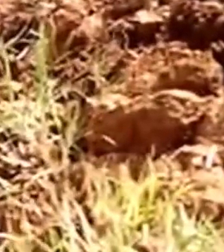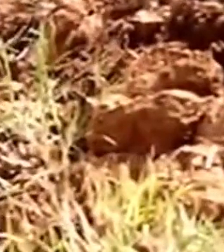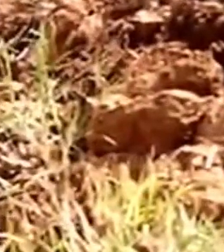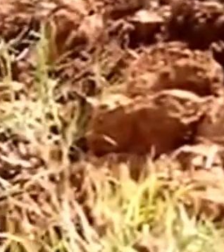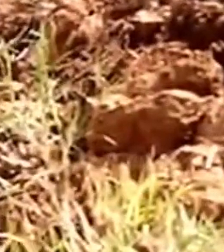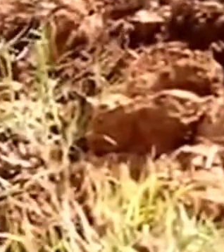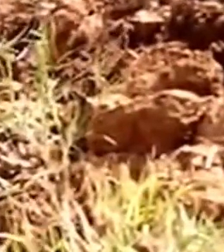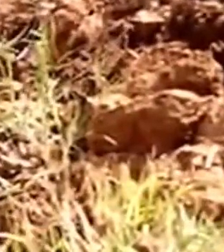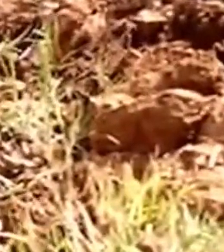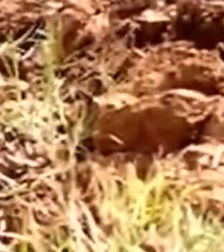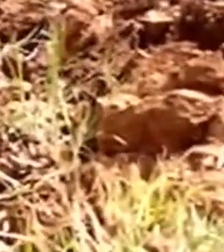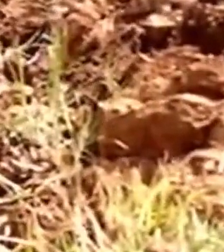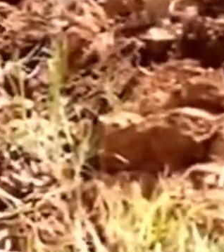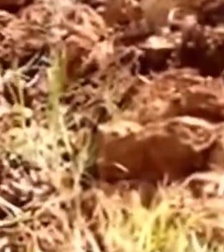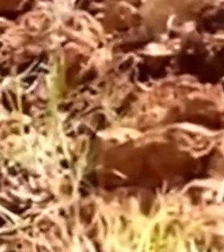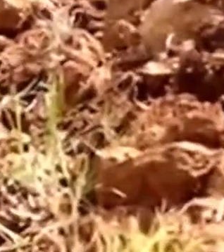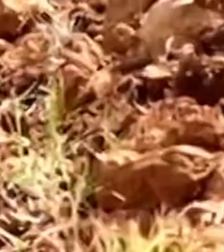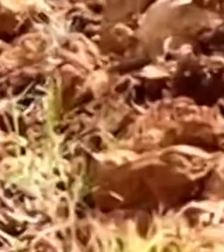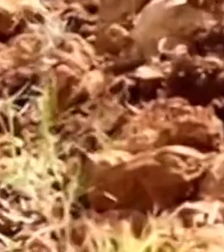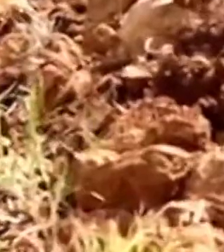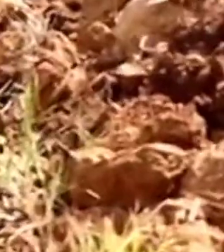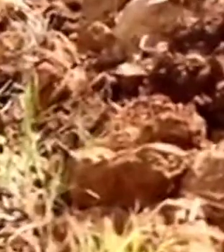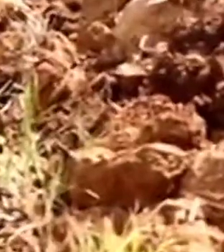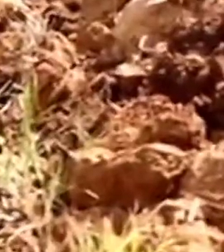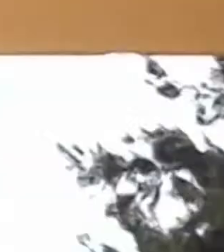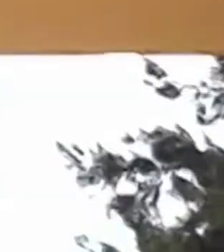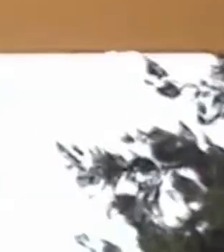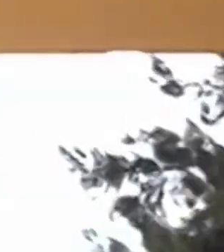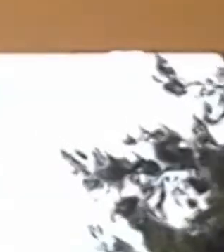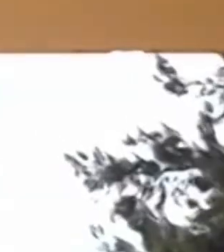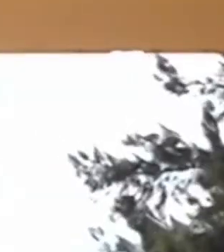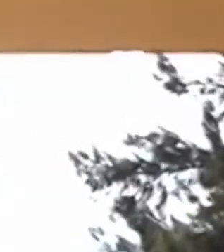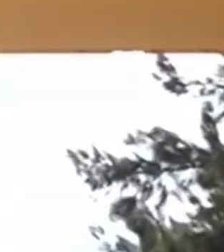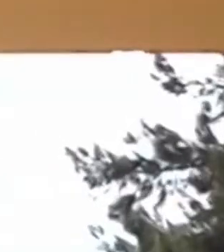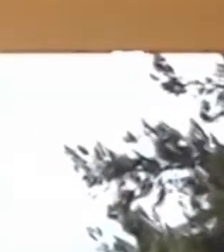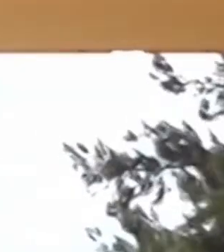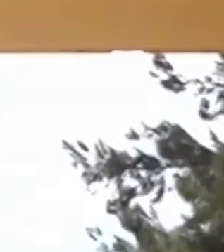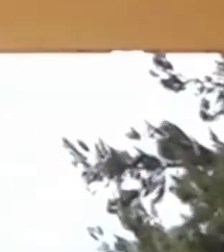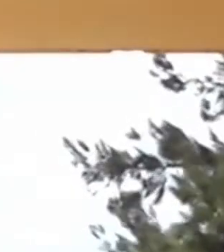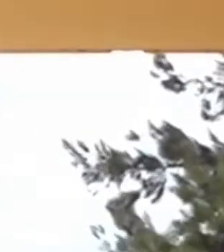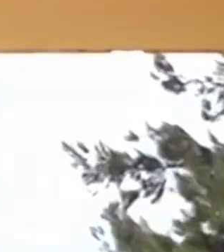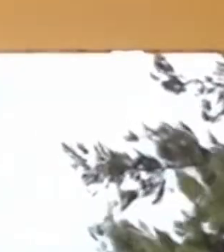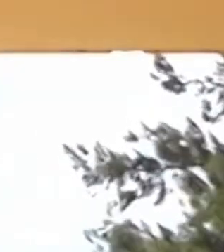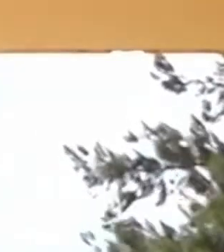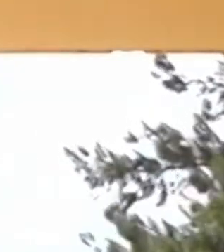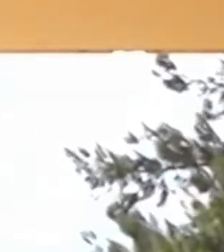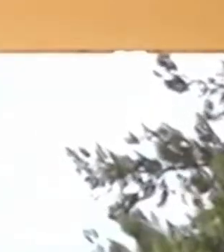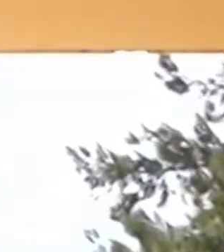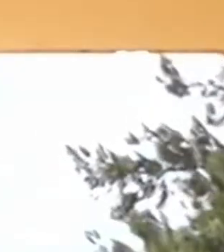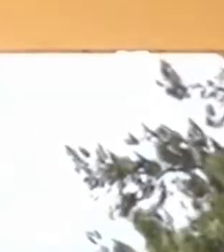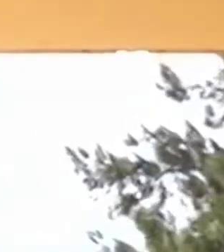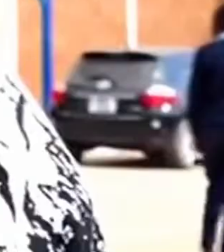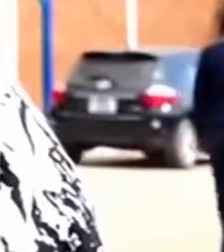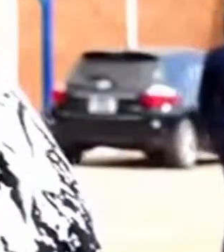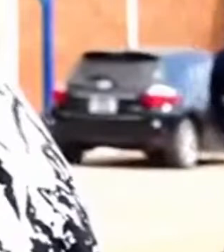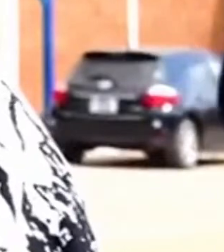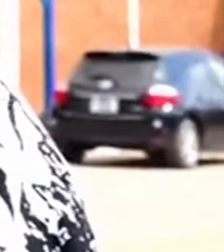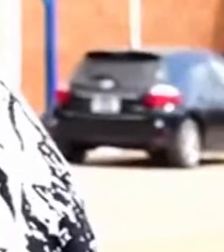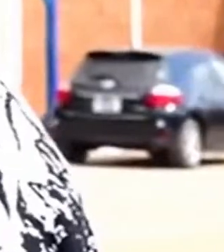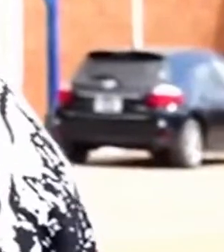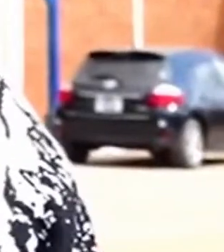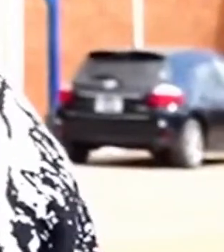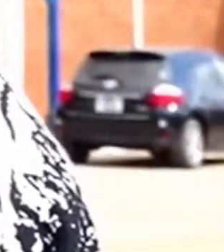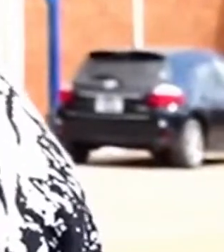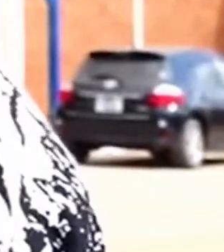us, because we have inadequate space. As a school, we are so excited because it will really help us to even